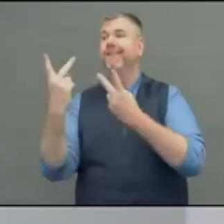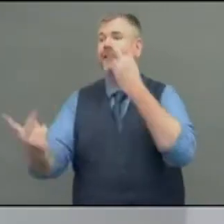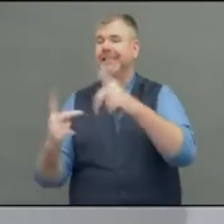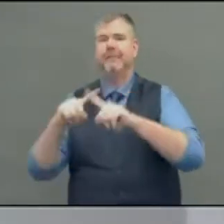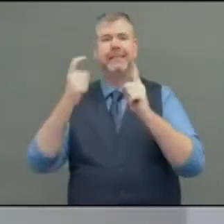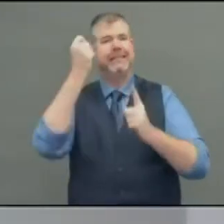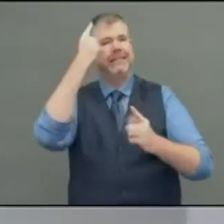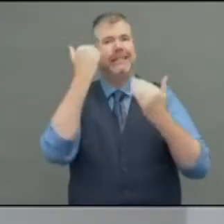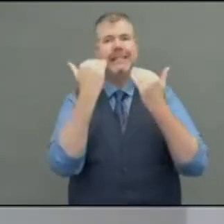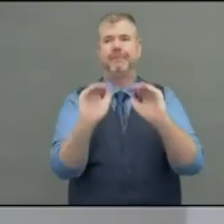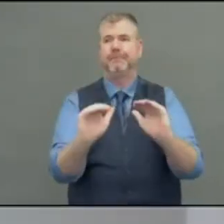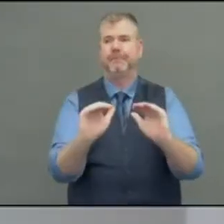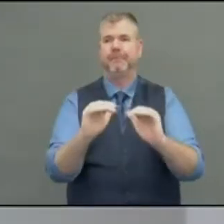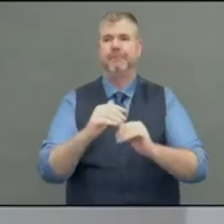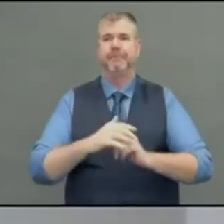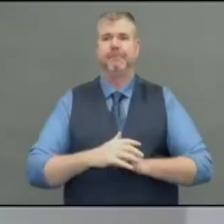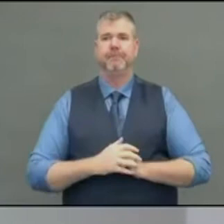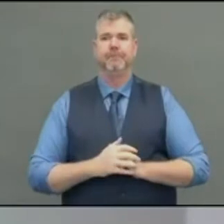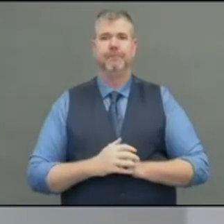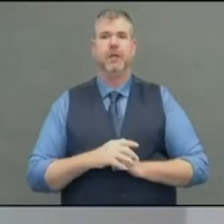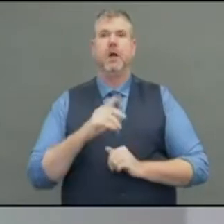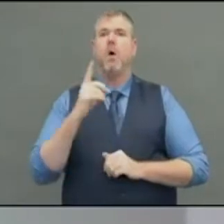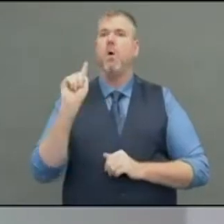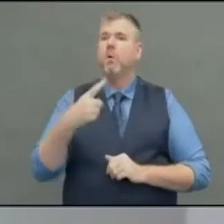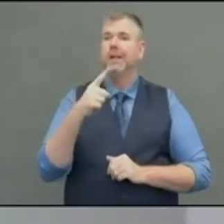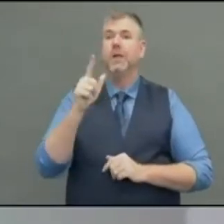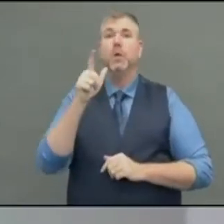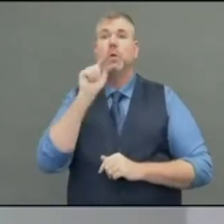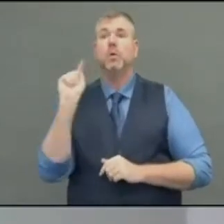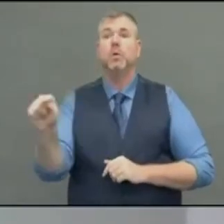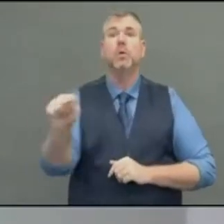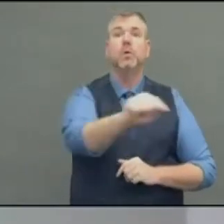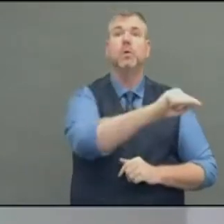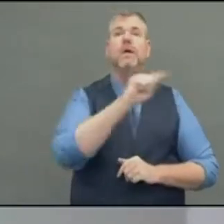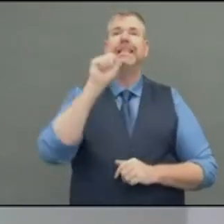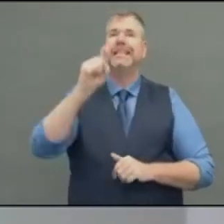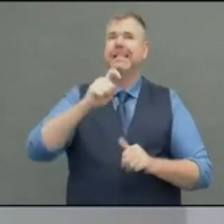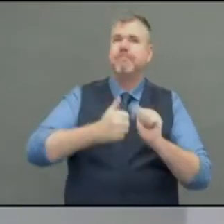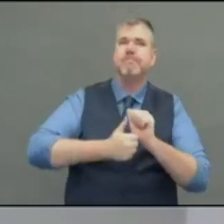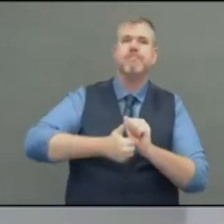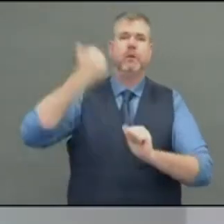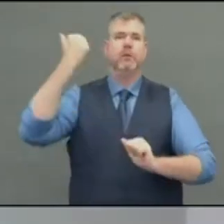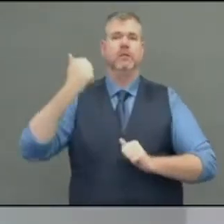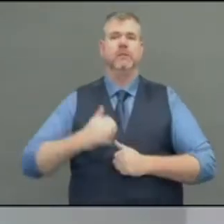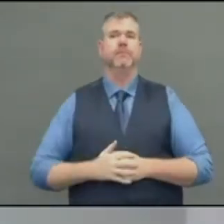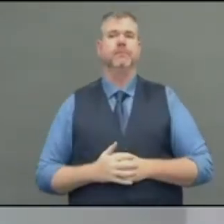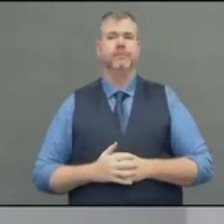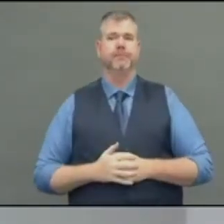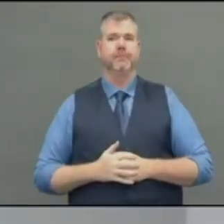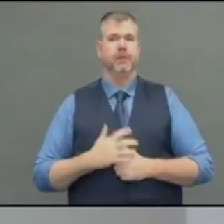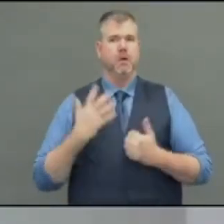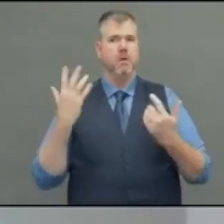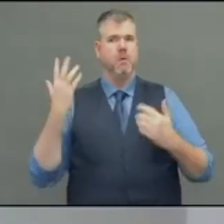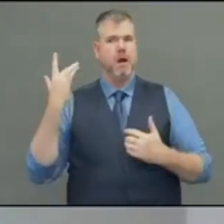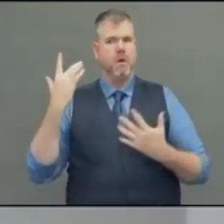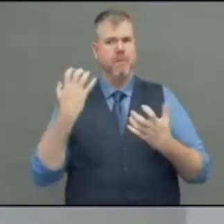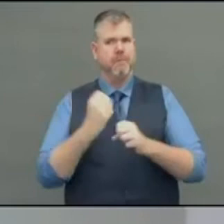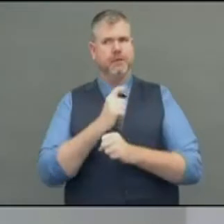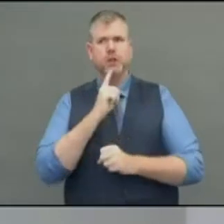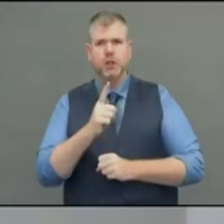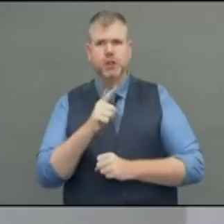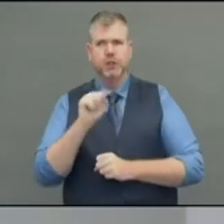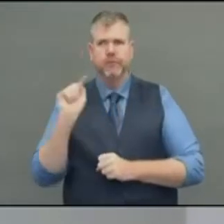vulnerable customers. So again, we want to make sure that they are able to stay connected using their telephones, and that is why